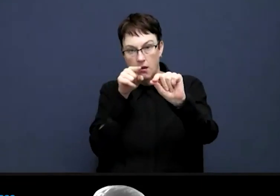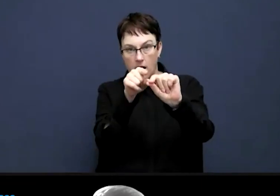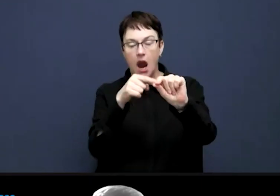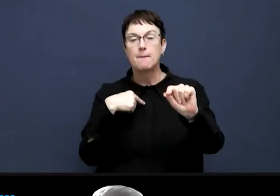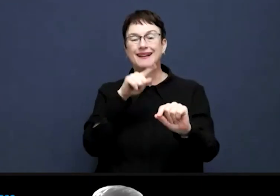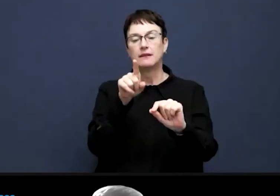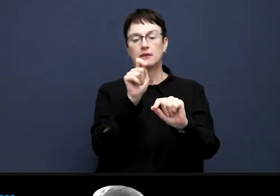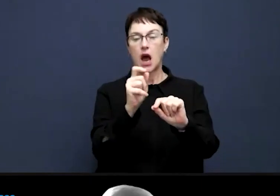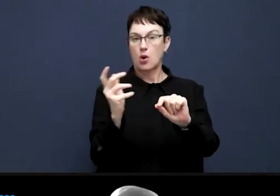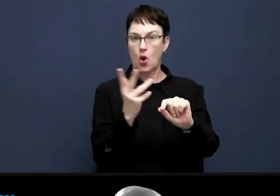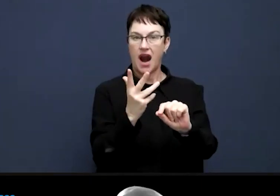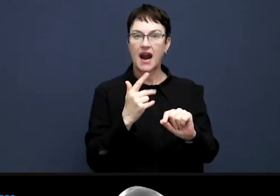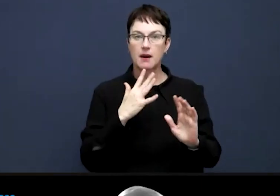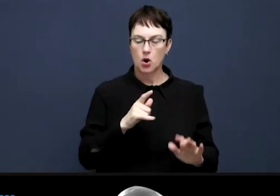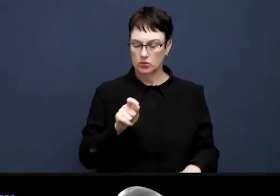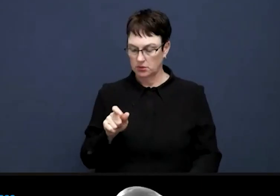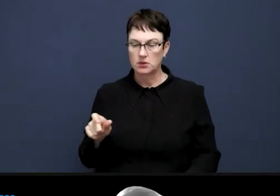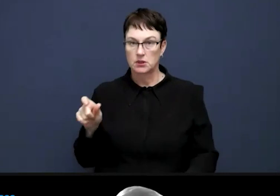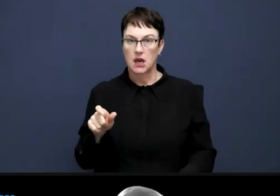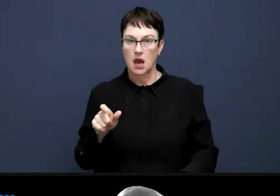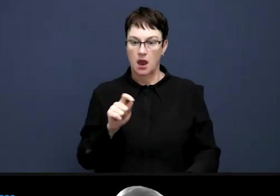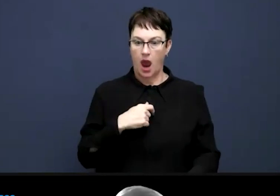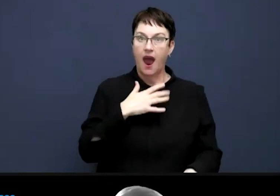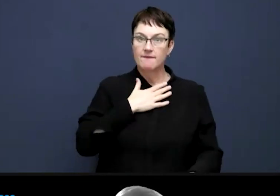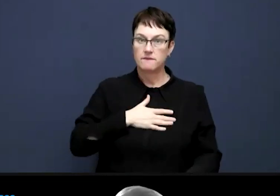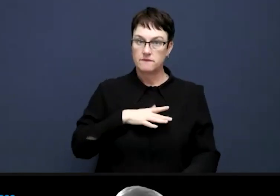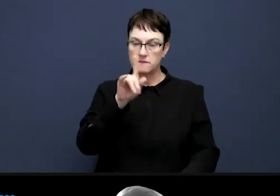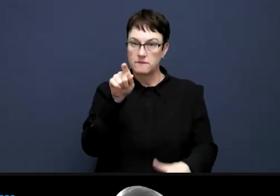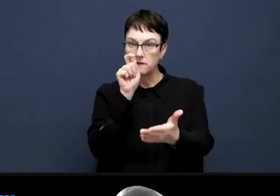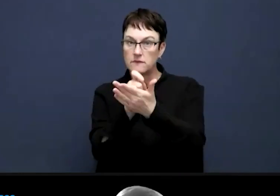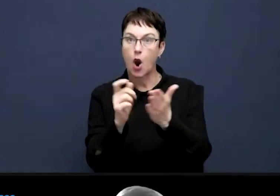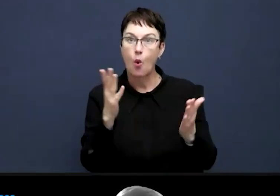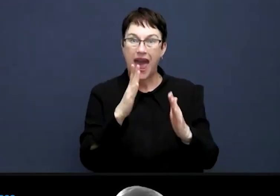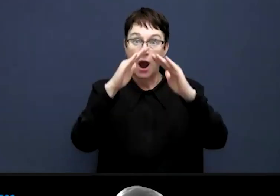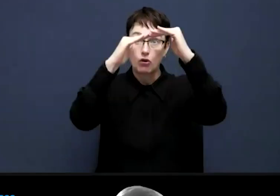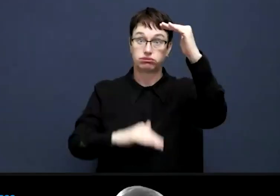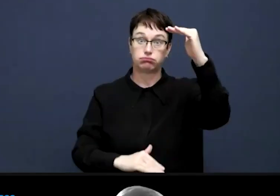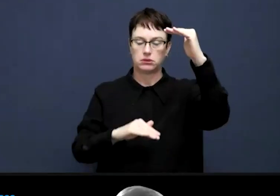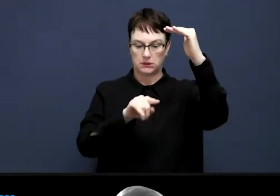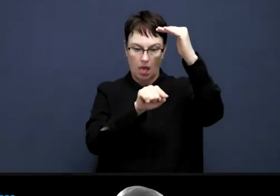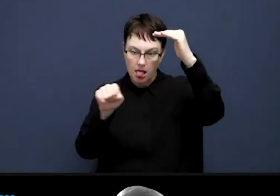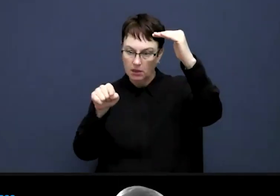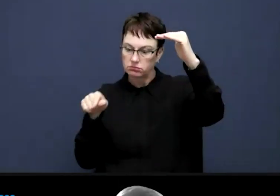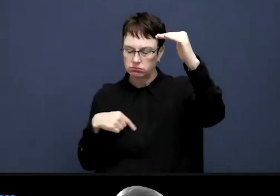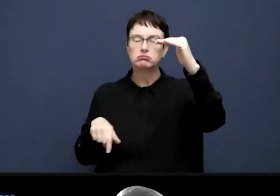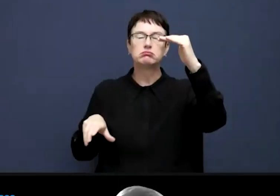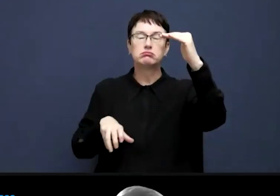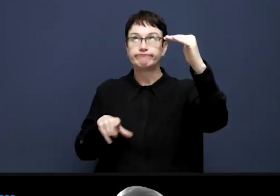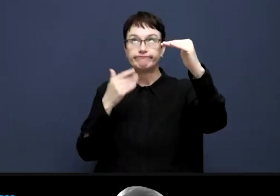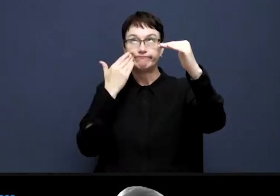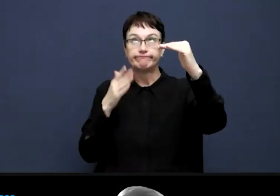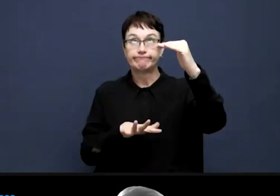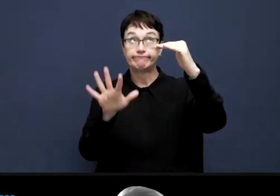to put it where you would like to sign. And yeah, this is, I think it's a pity, because then it's the limit